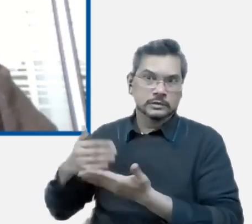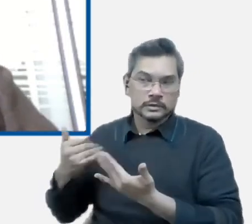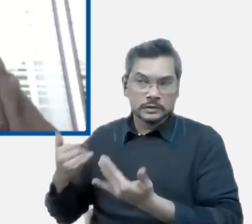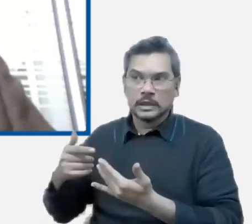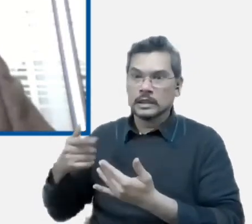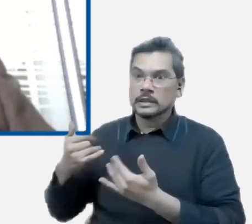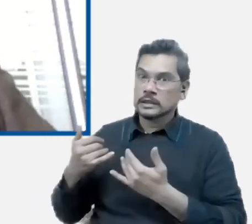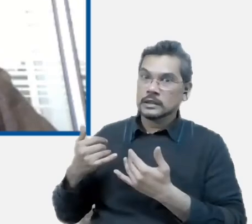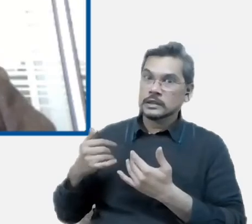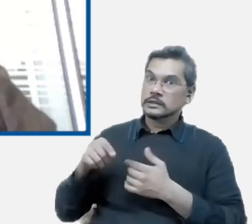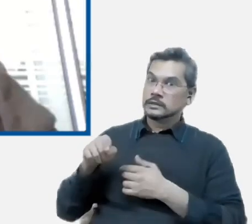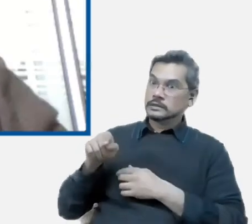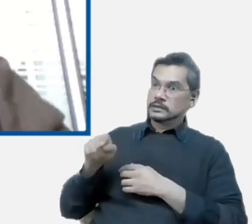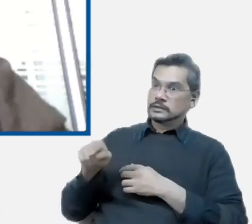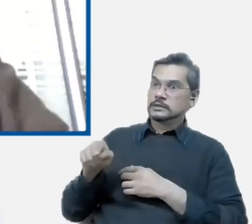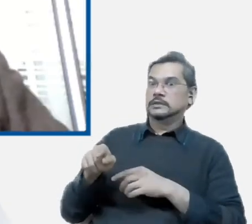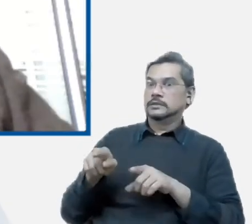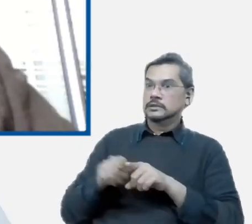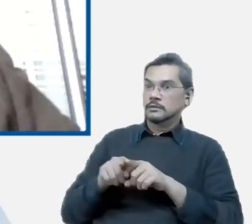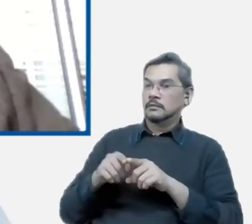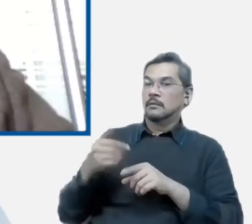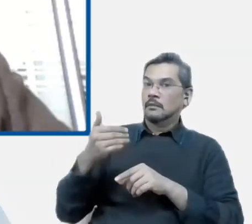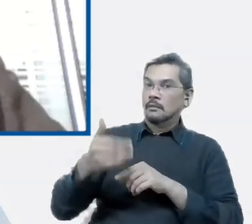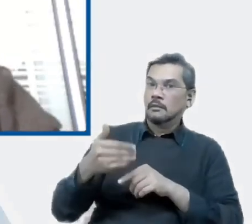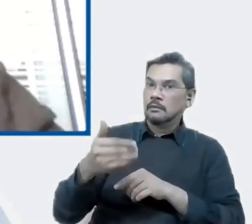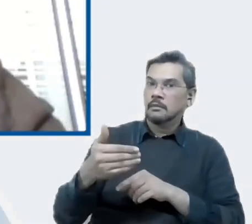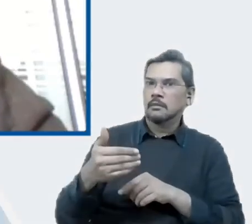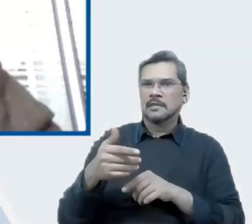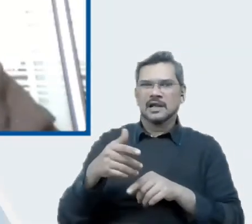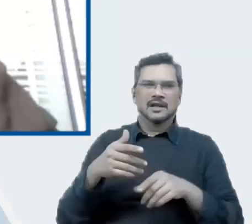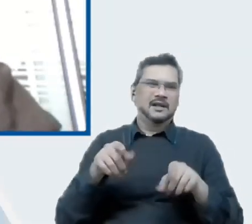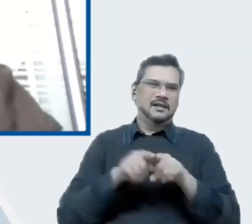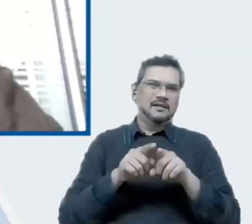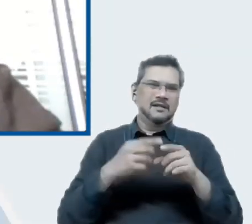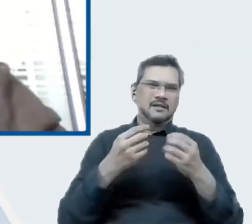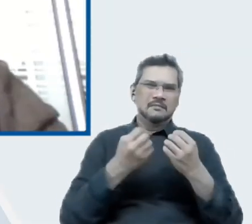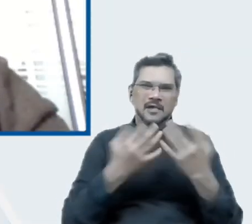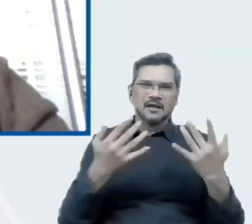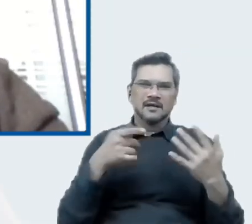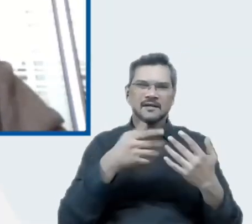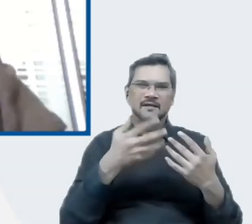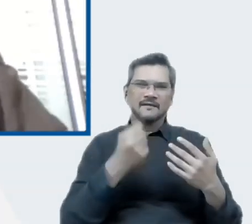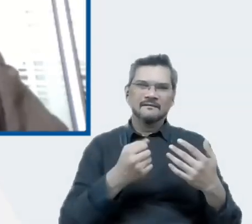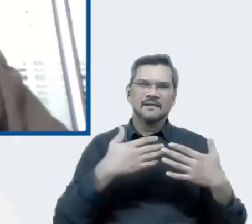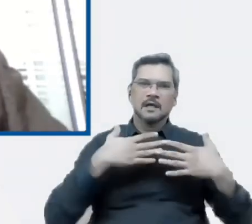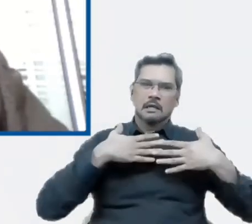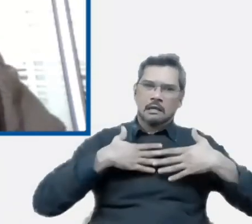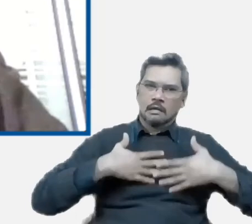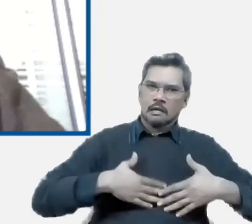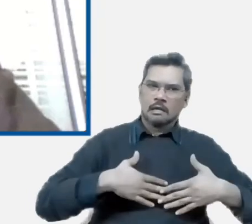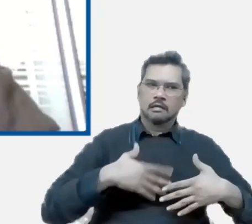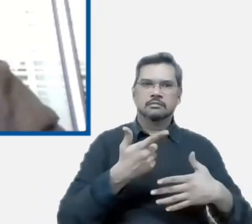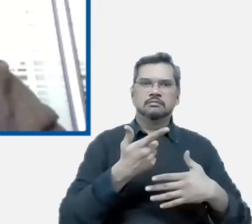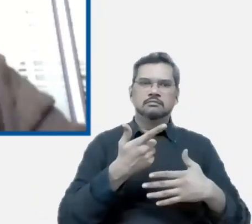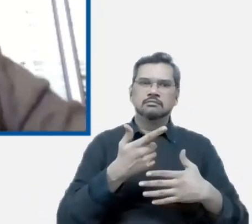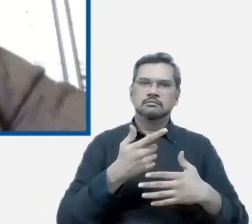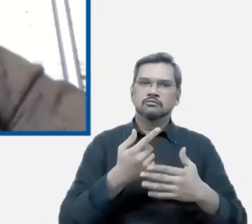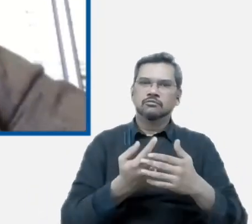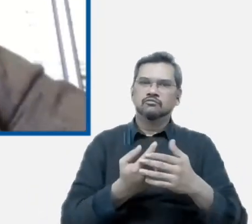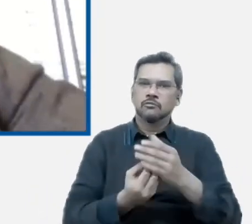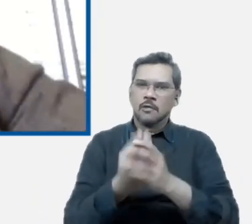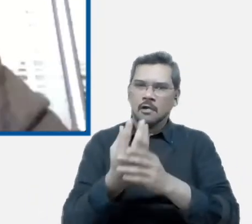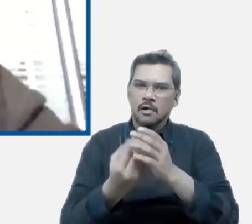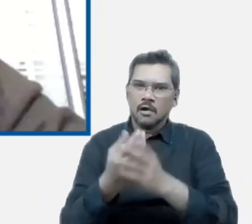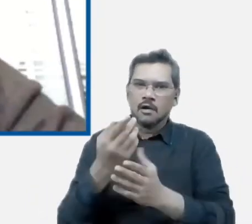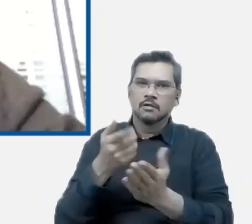risk. We are having the agriculture and food security sector, the health and nutrition, education, as well as others that are